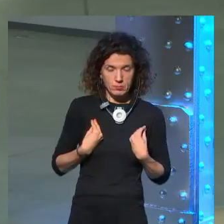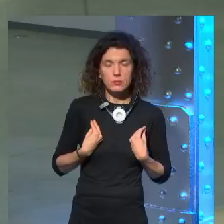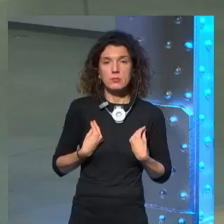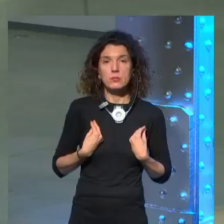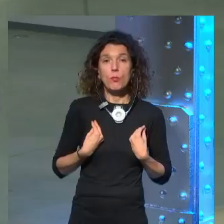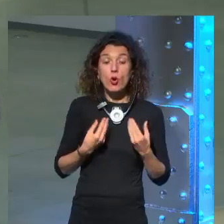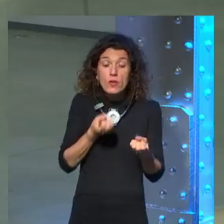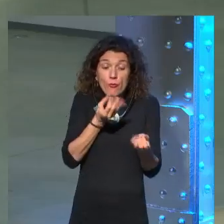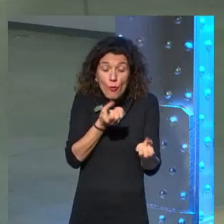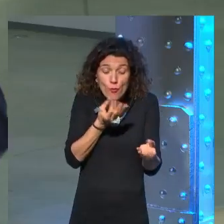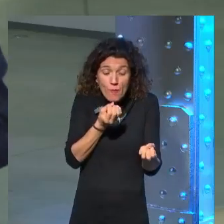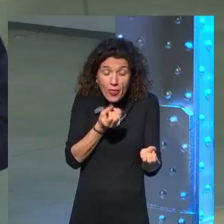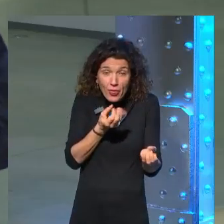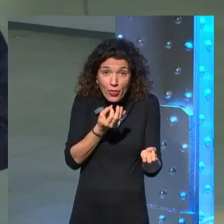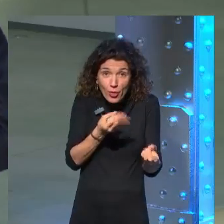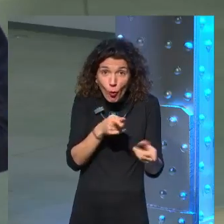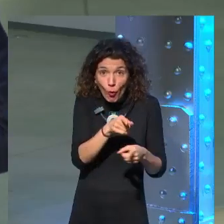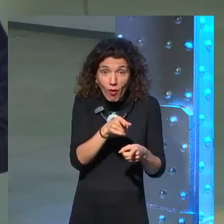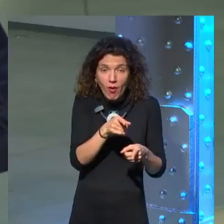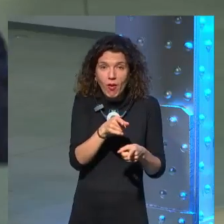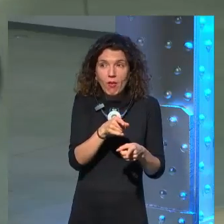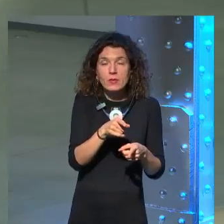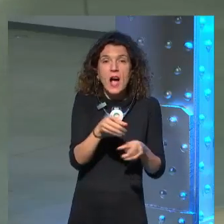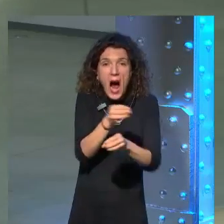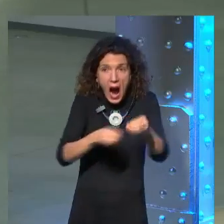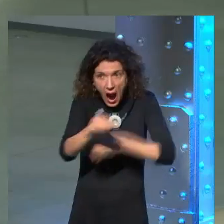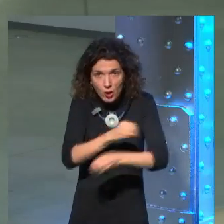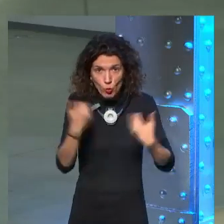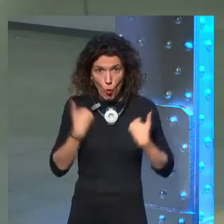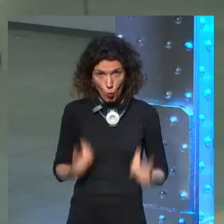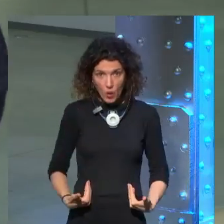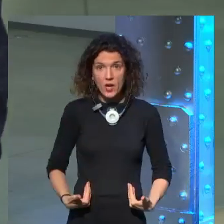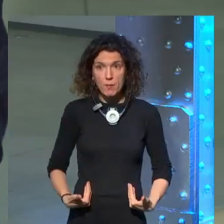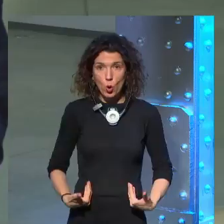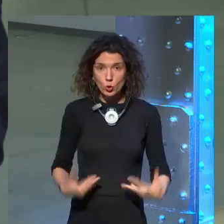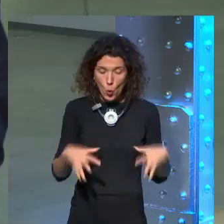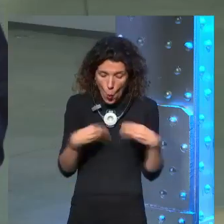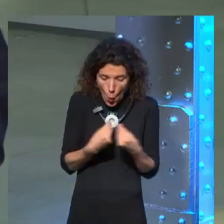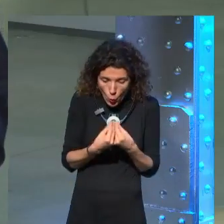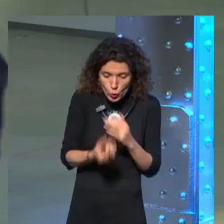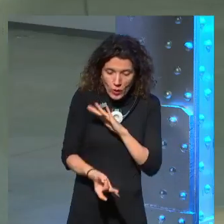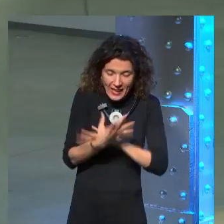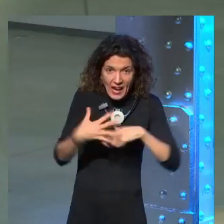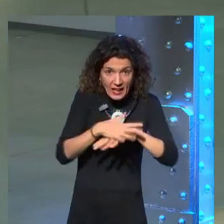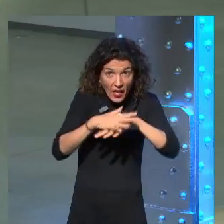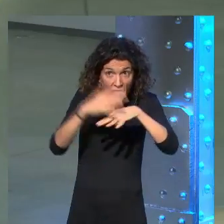the way the atoms are collected together now to create a network in your brain,